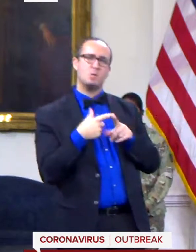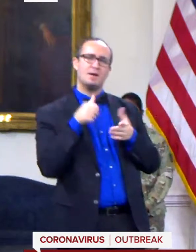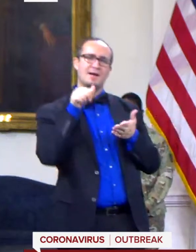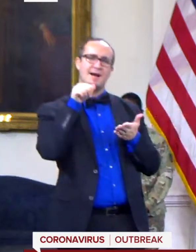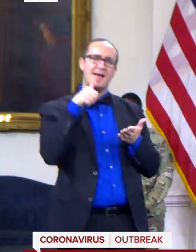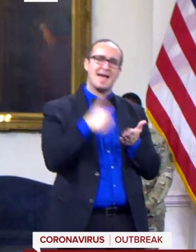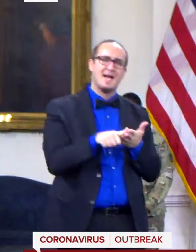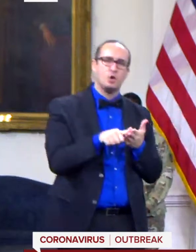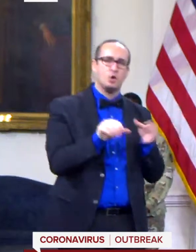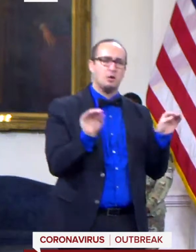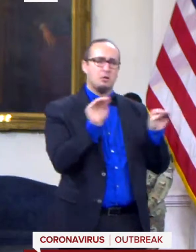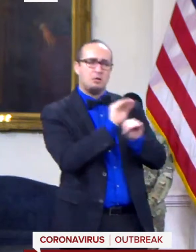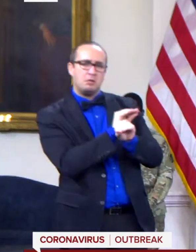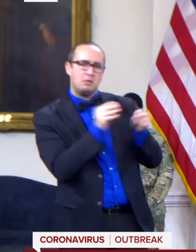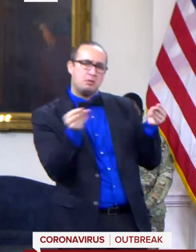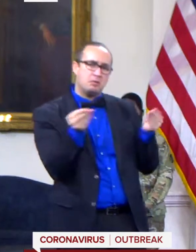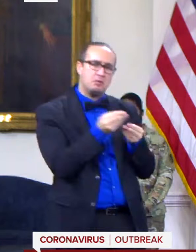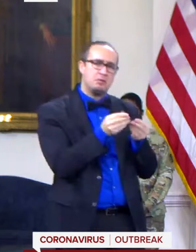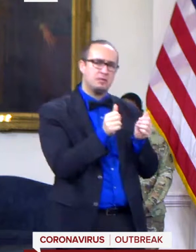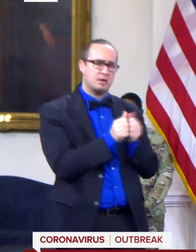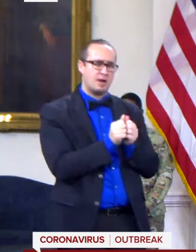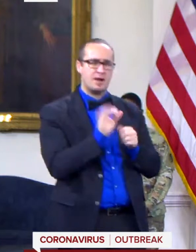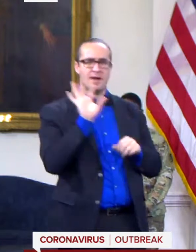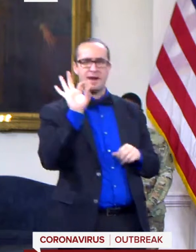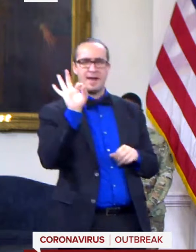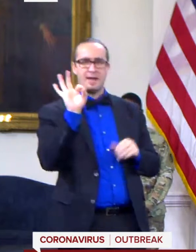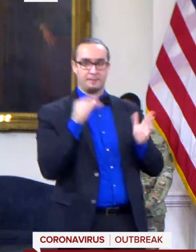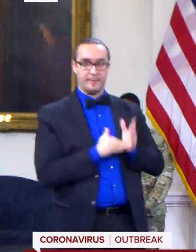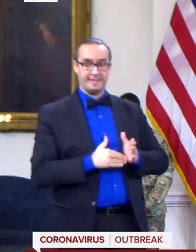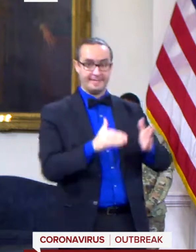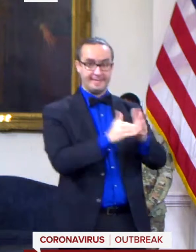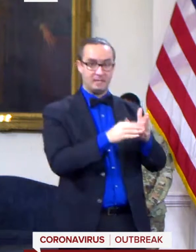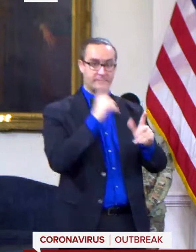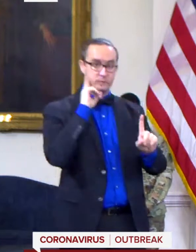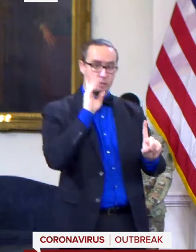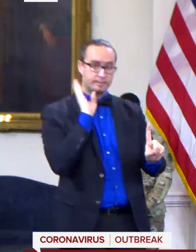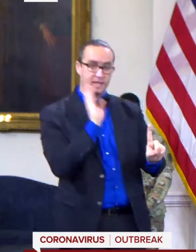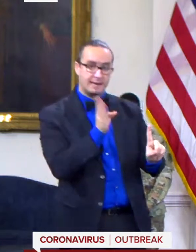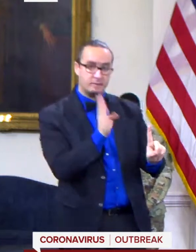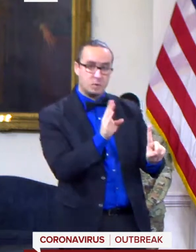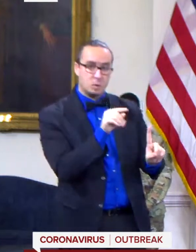They said that they wanted to go directly to the feds and bypass the state. They have every right to do that.